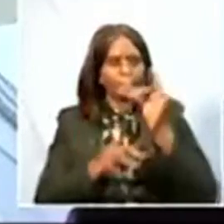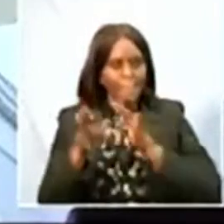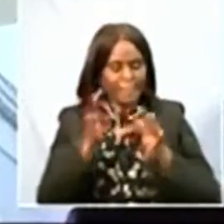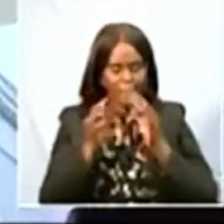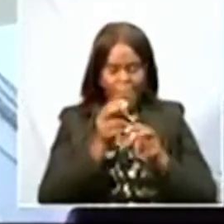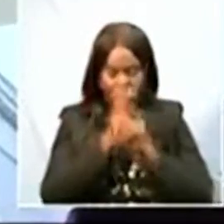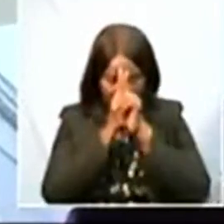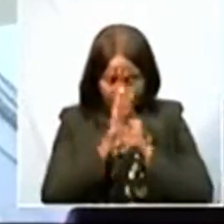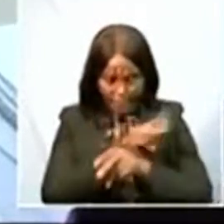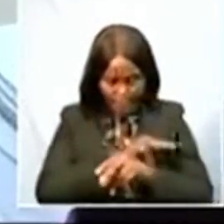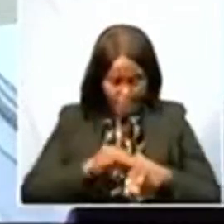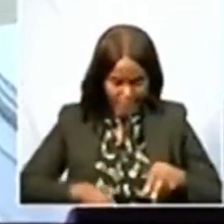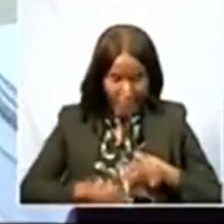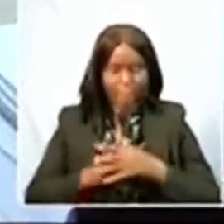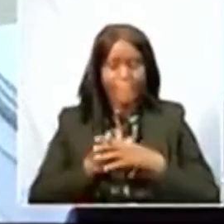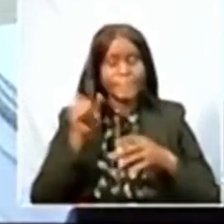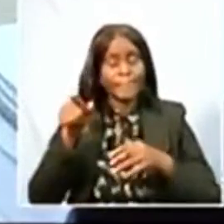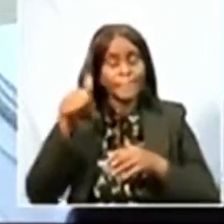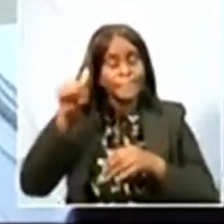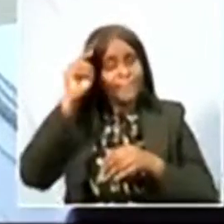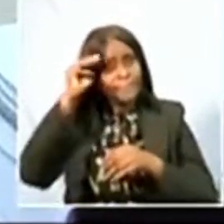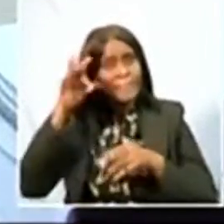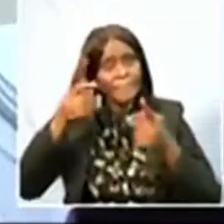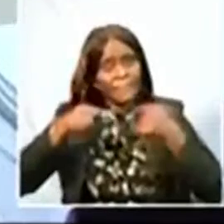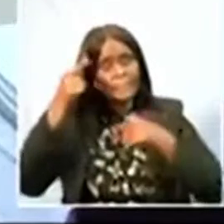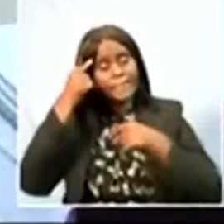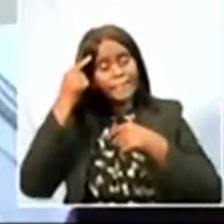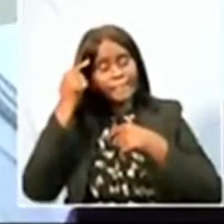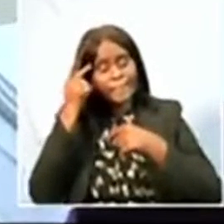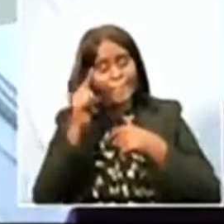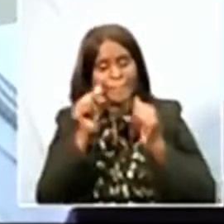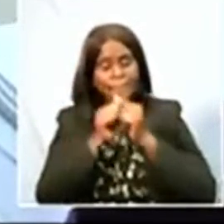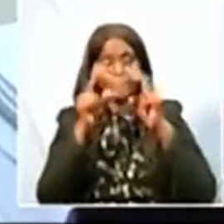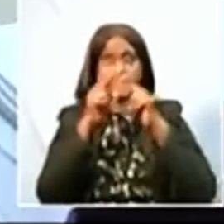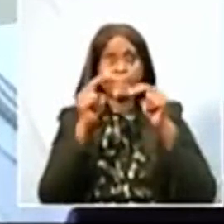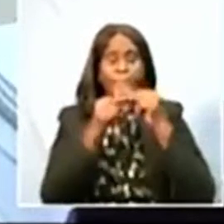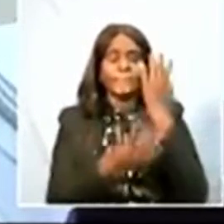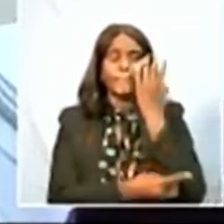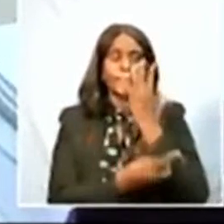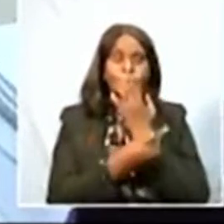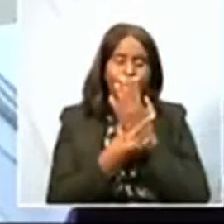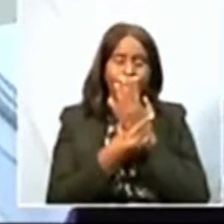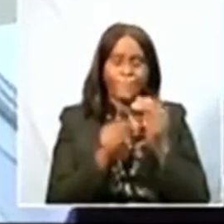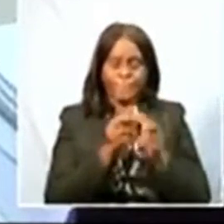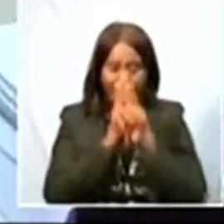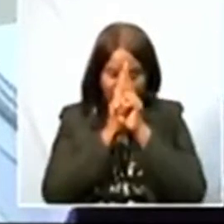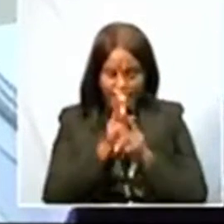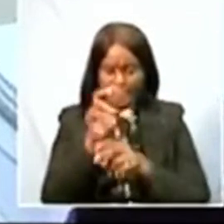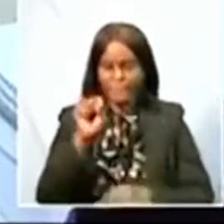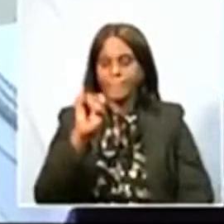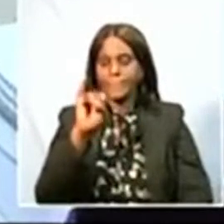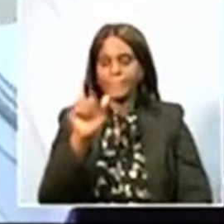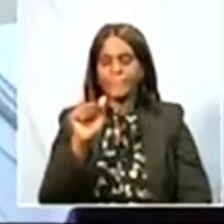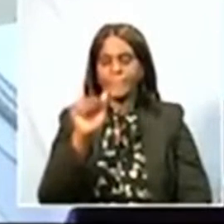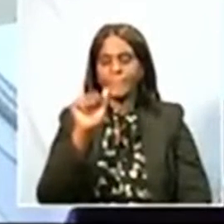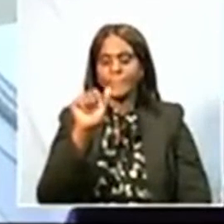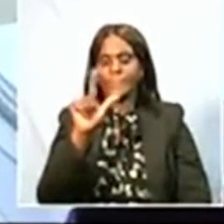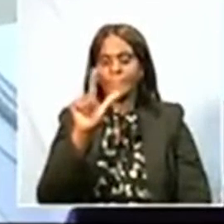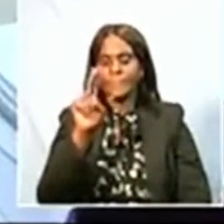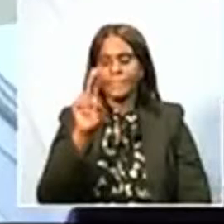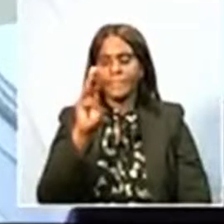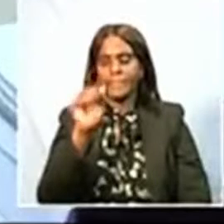honorable members. The Minister of Local Government and Rural Development, Honorable Sialubalo,